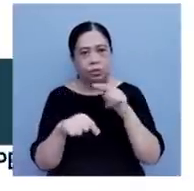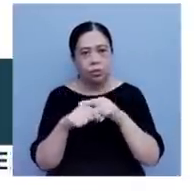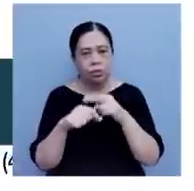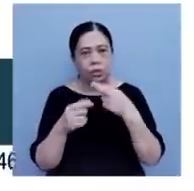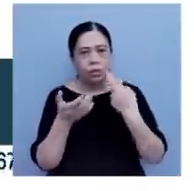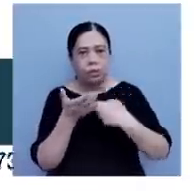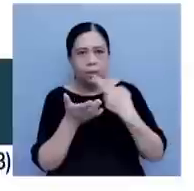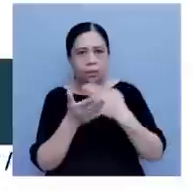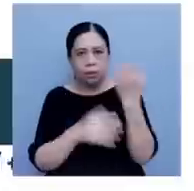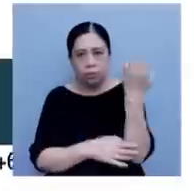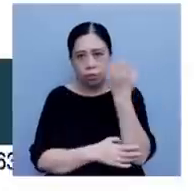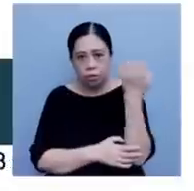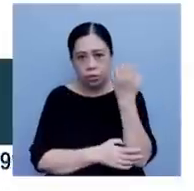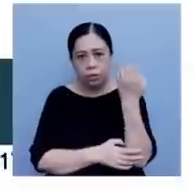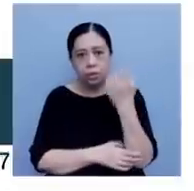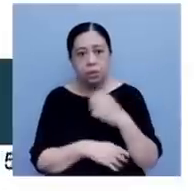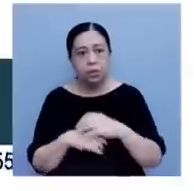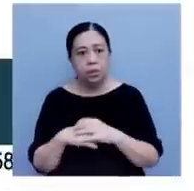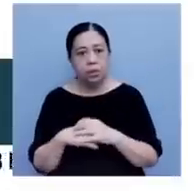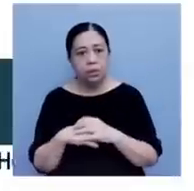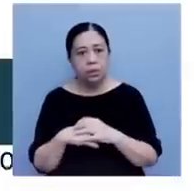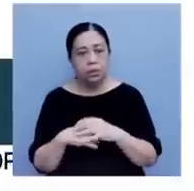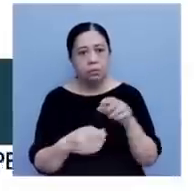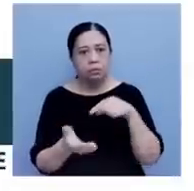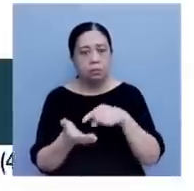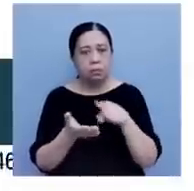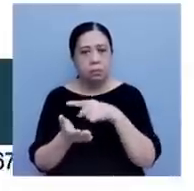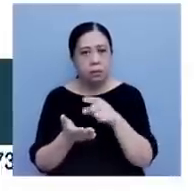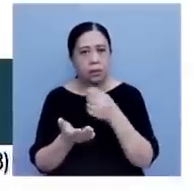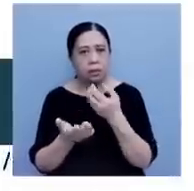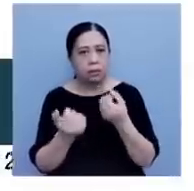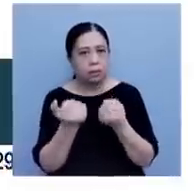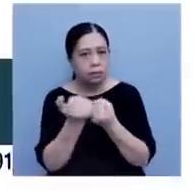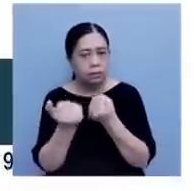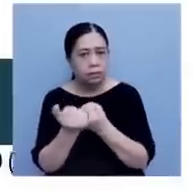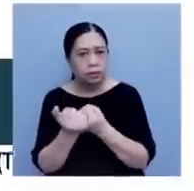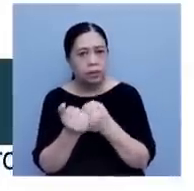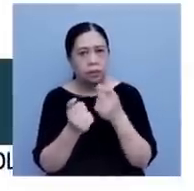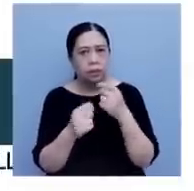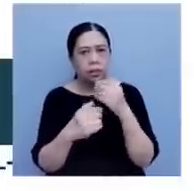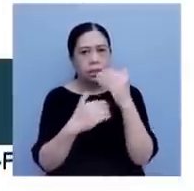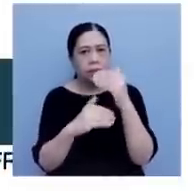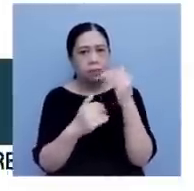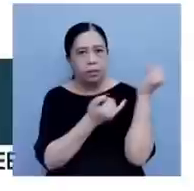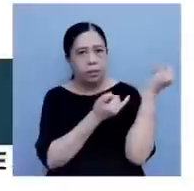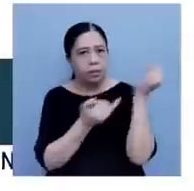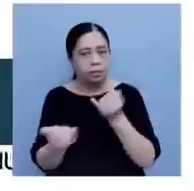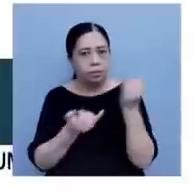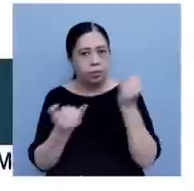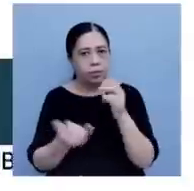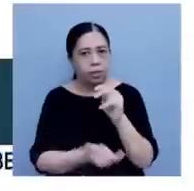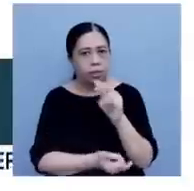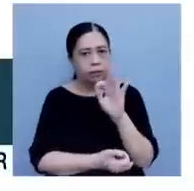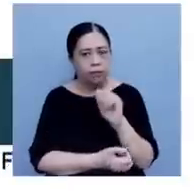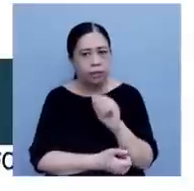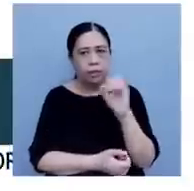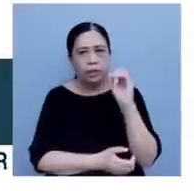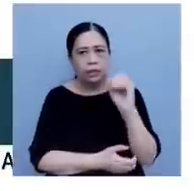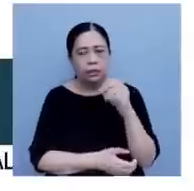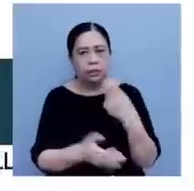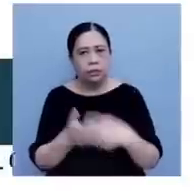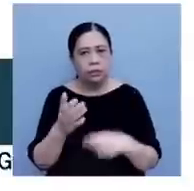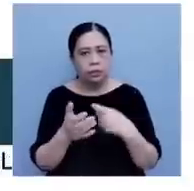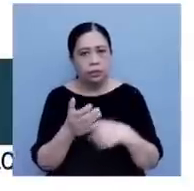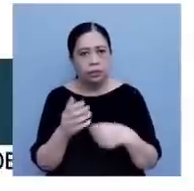emergency, pay out rice subsidies, authorize limited imports by the NFA, zero tariffs for all rice